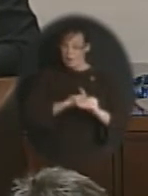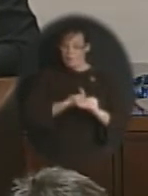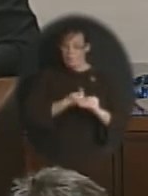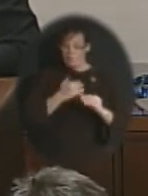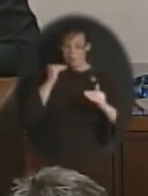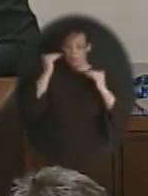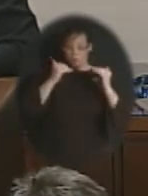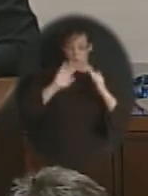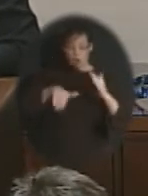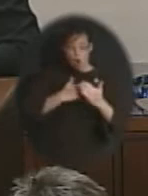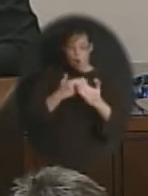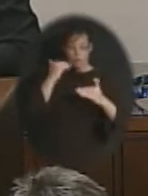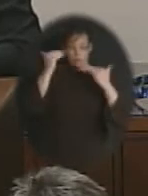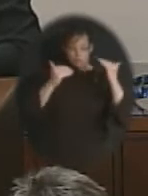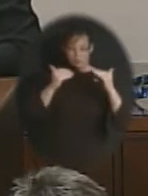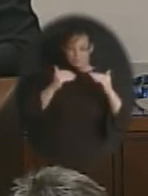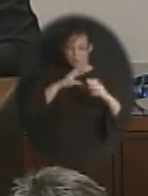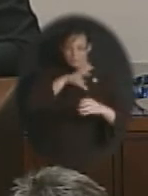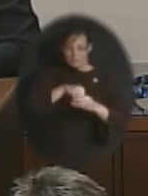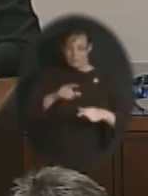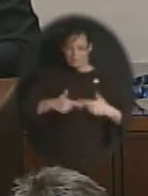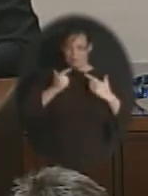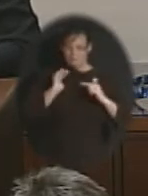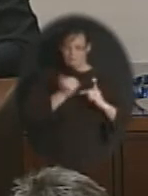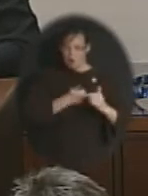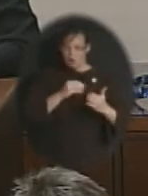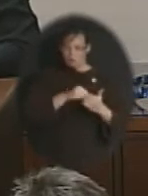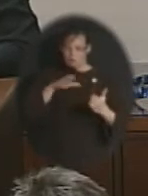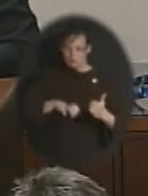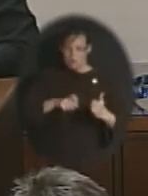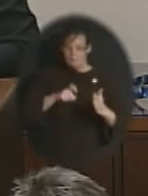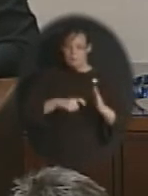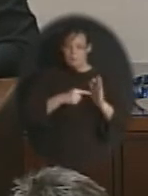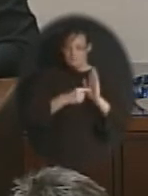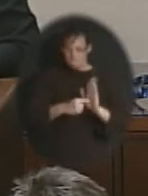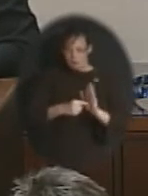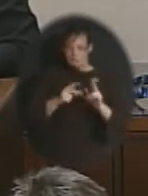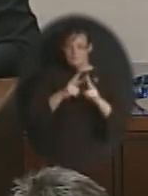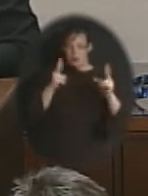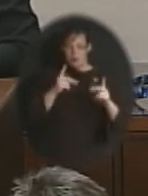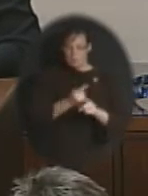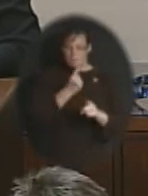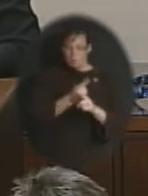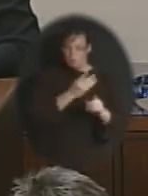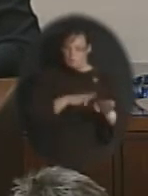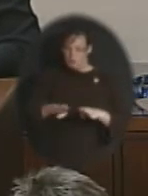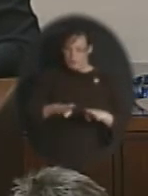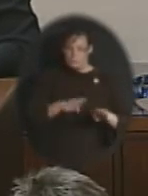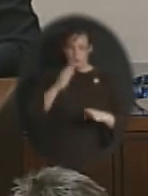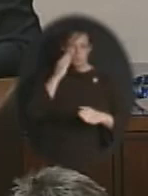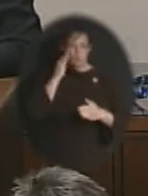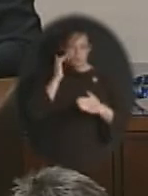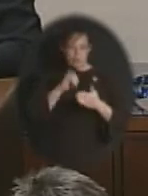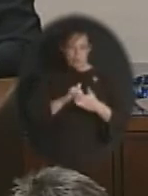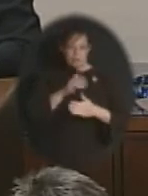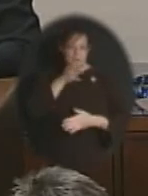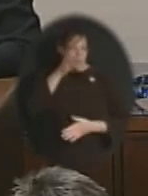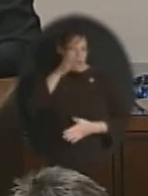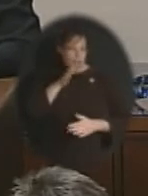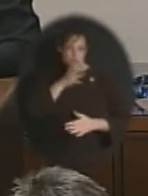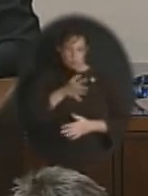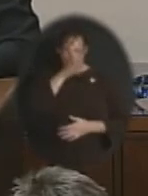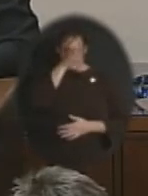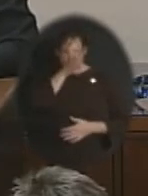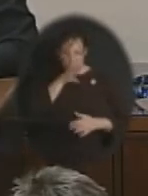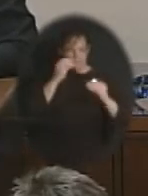and all adults that are in the lives of our students have to be modeling very appropriate behavior. We know this as parents and grandparents and